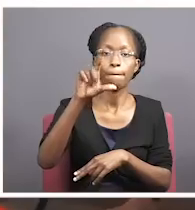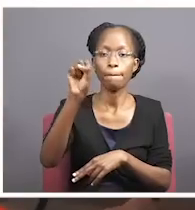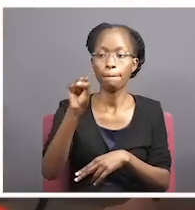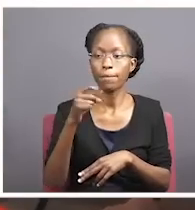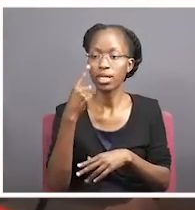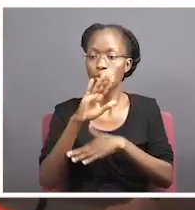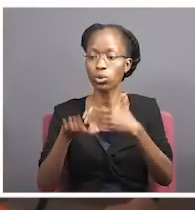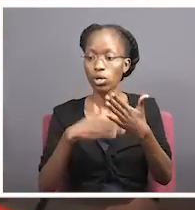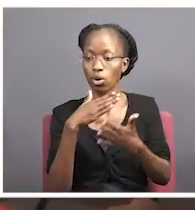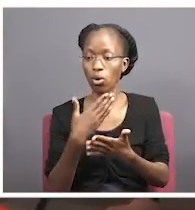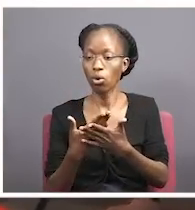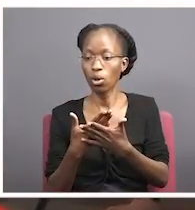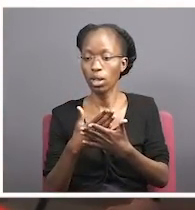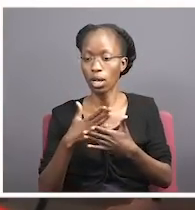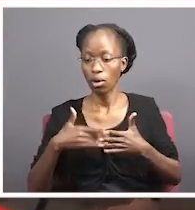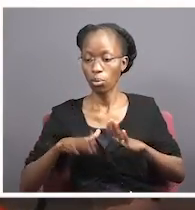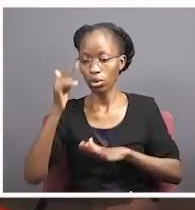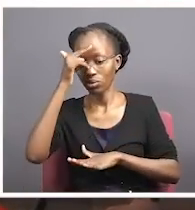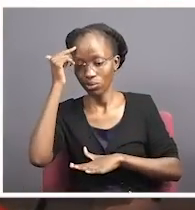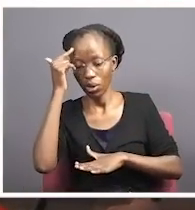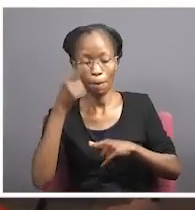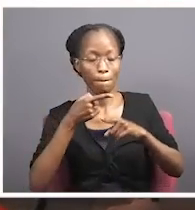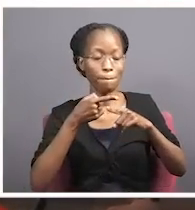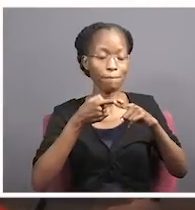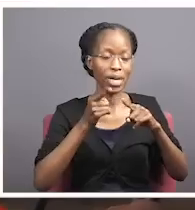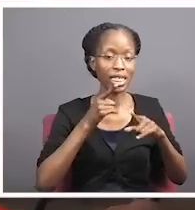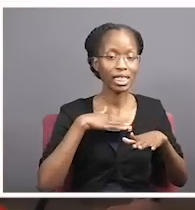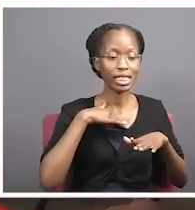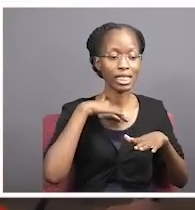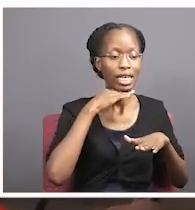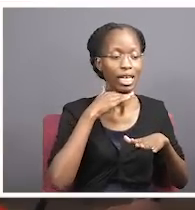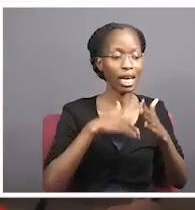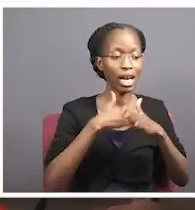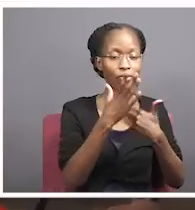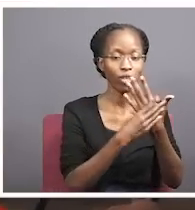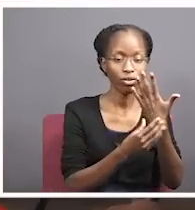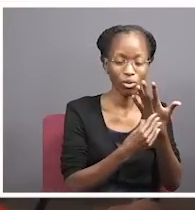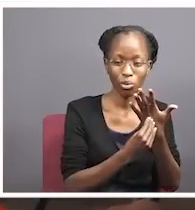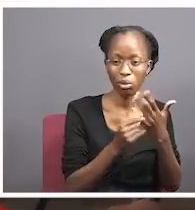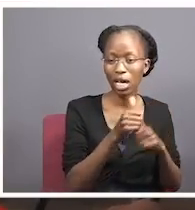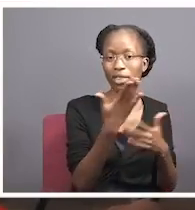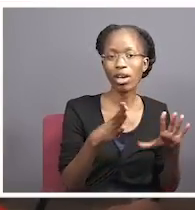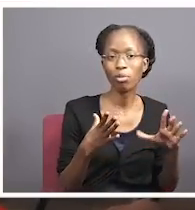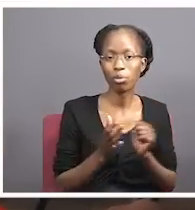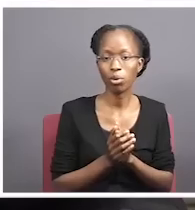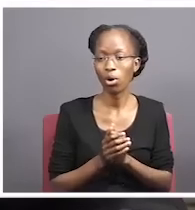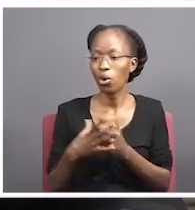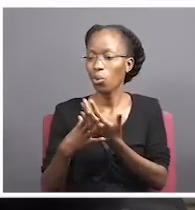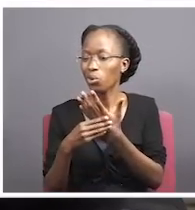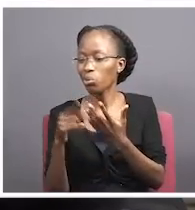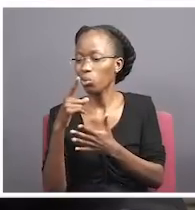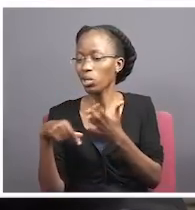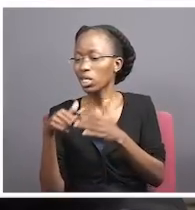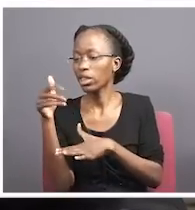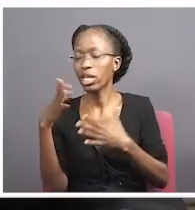us are born originals, but we die copies. We don't allow our originality to come forth, and so we